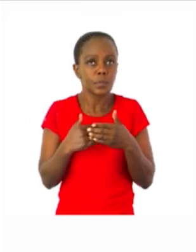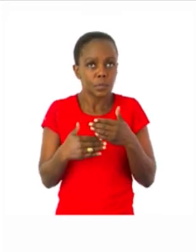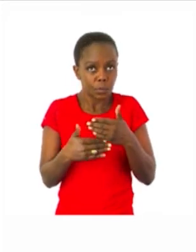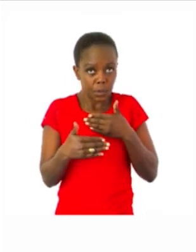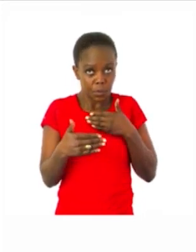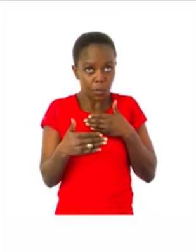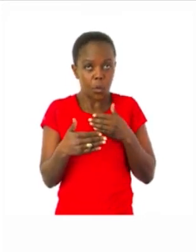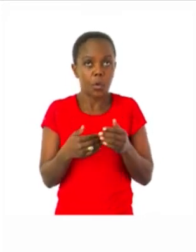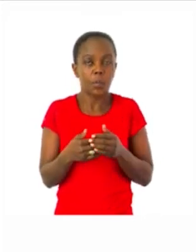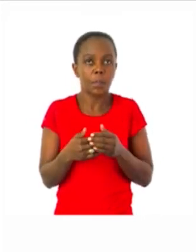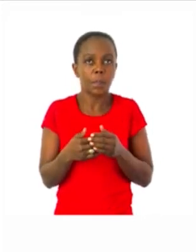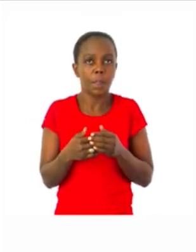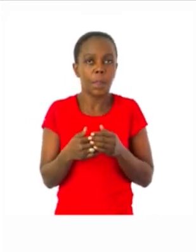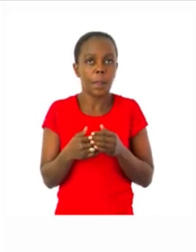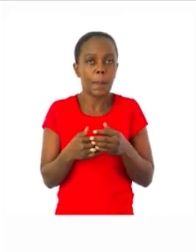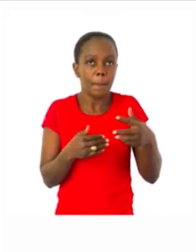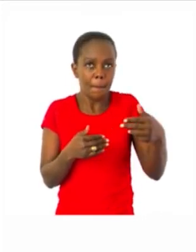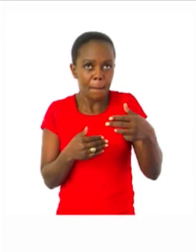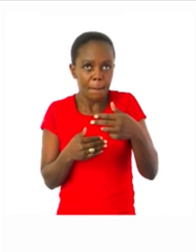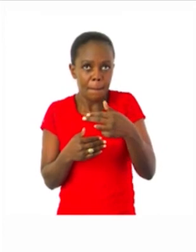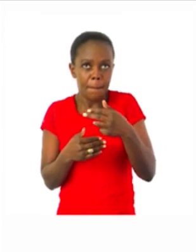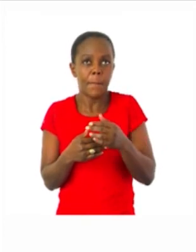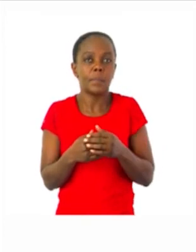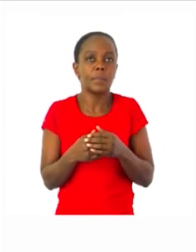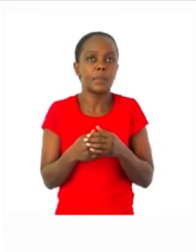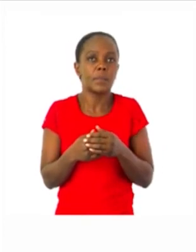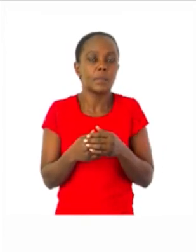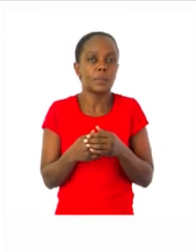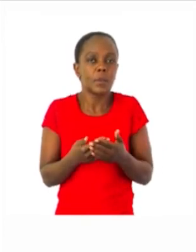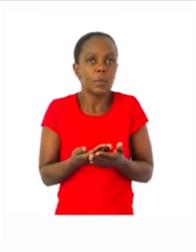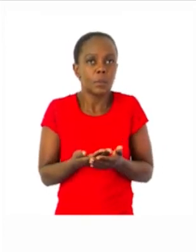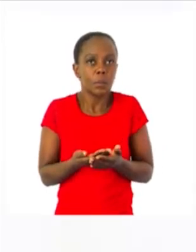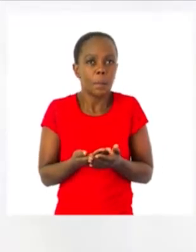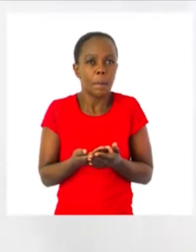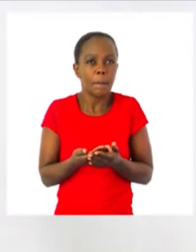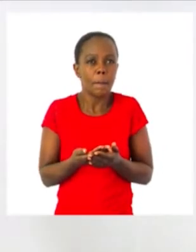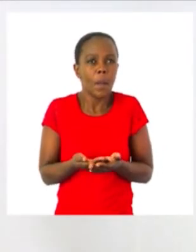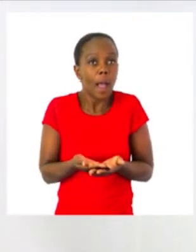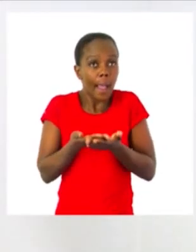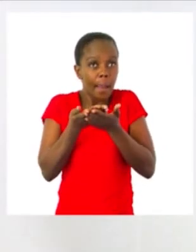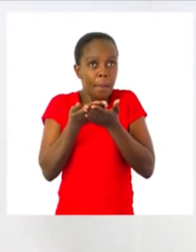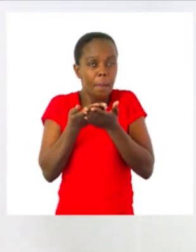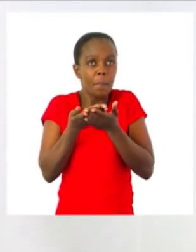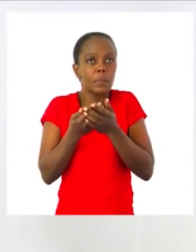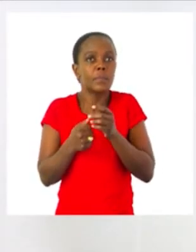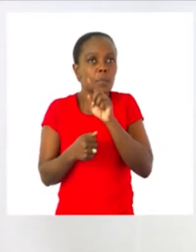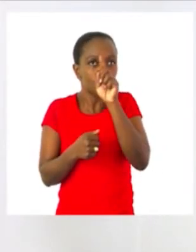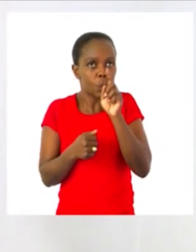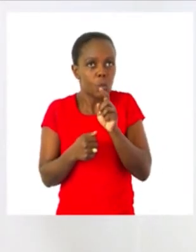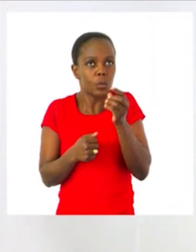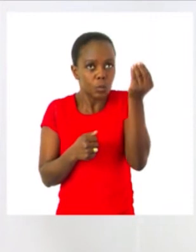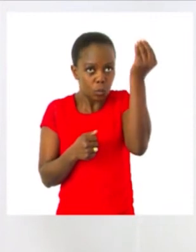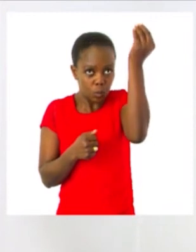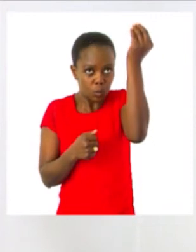lesson, before we cut our letters, we have to make sure that we ask an adult to help